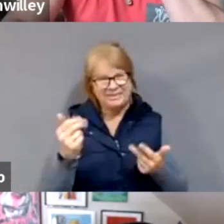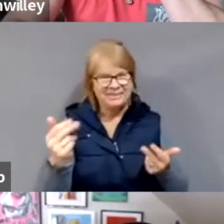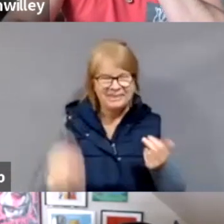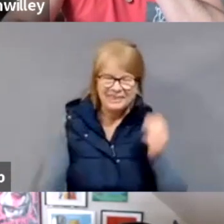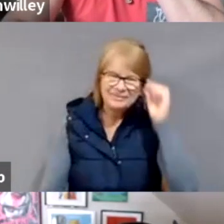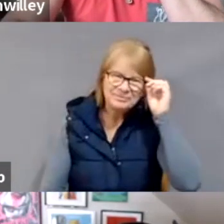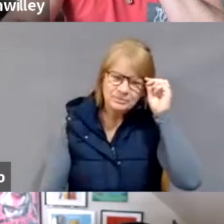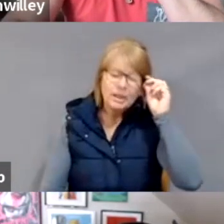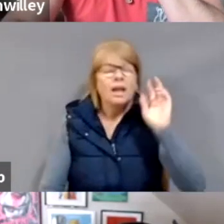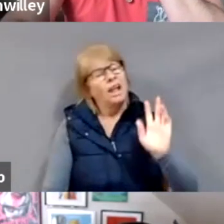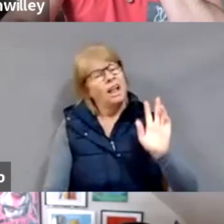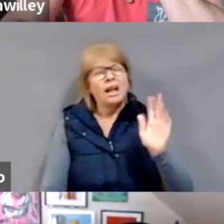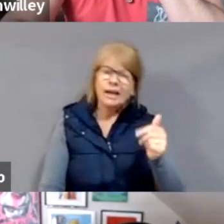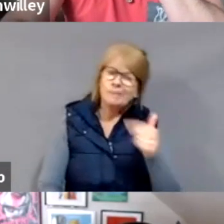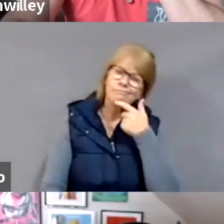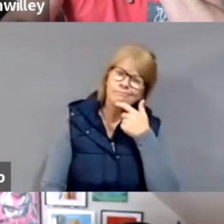go,